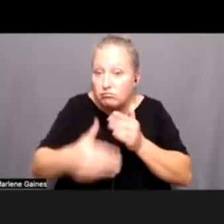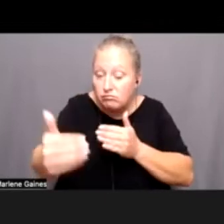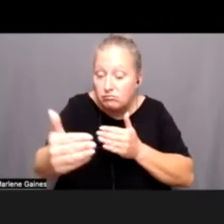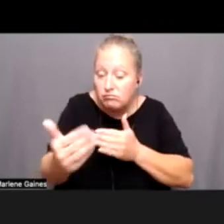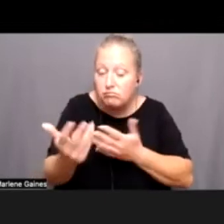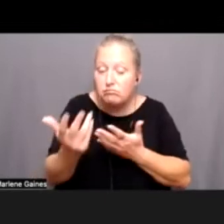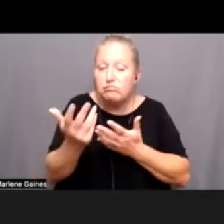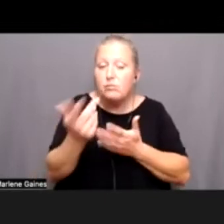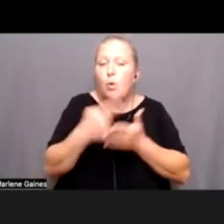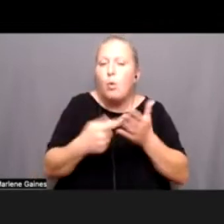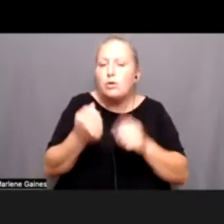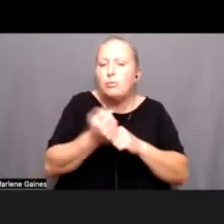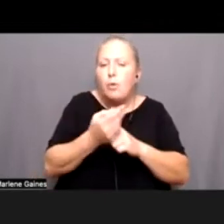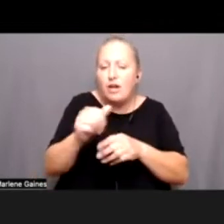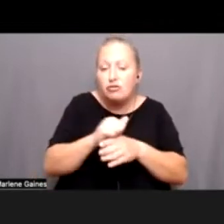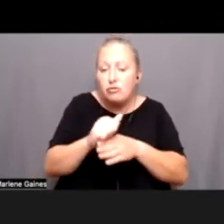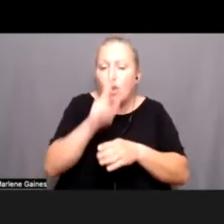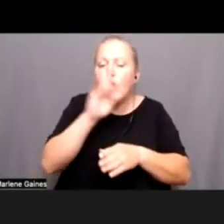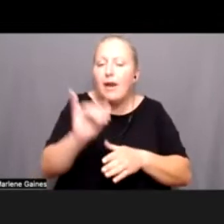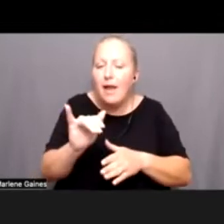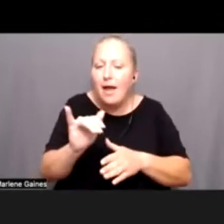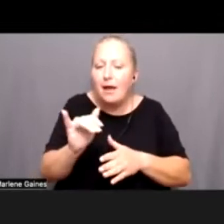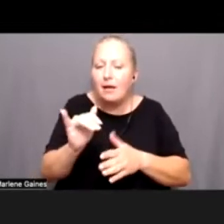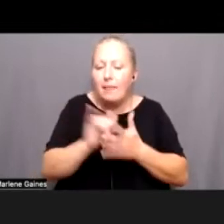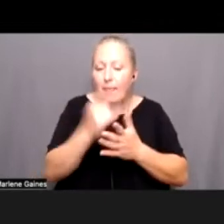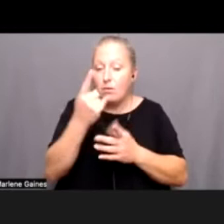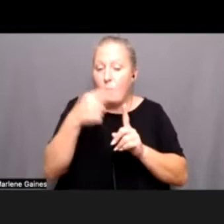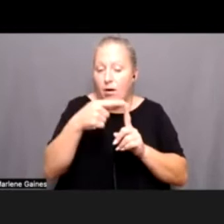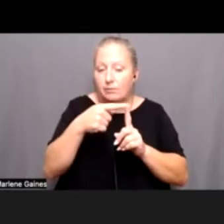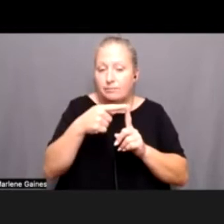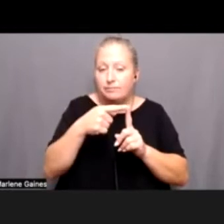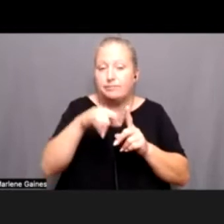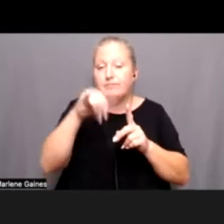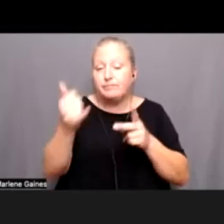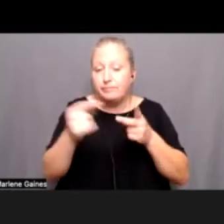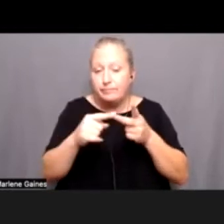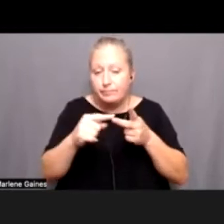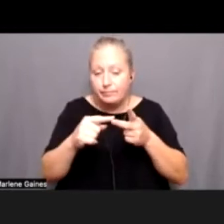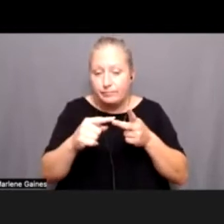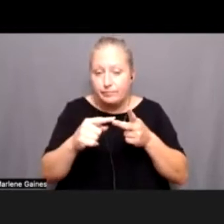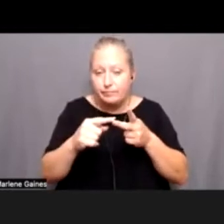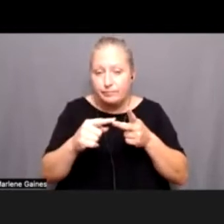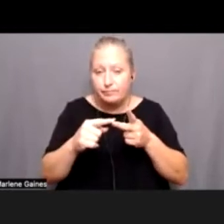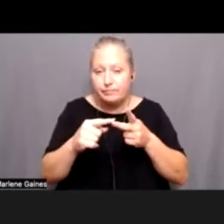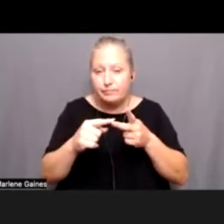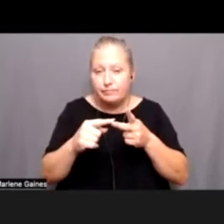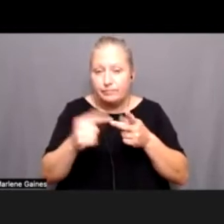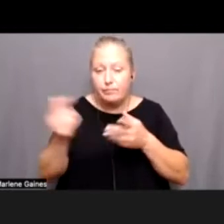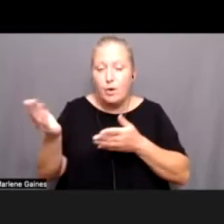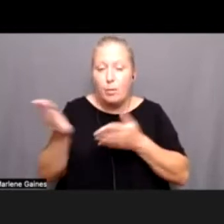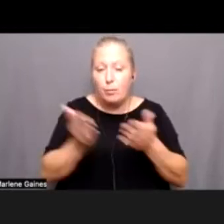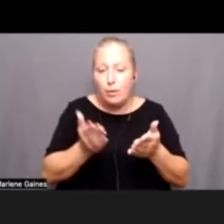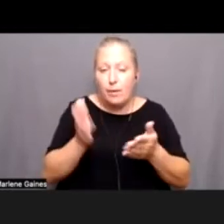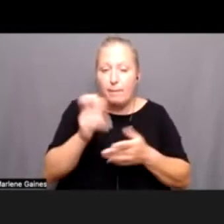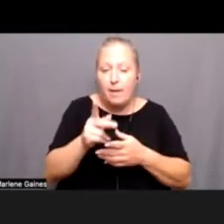kind of what support and training has looked like. So that's one. And then the other is to bring back some of